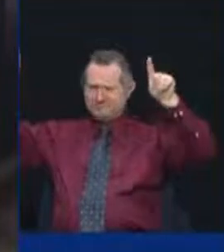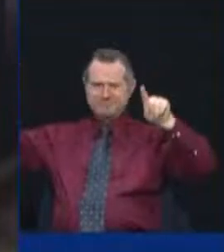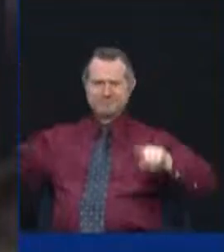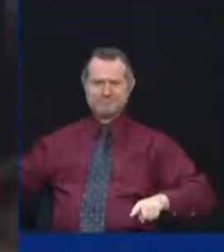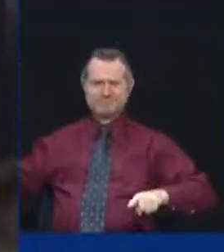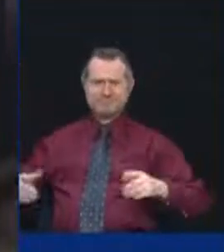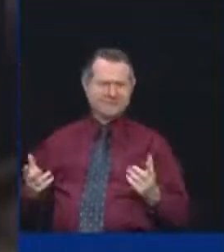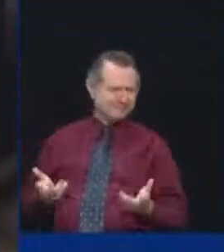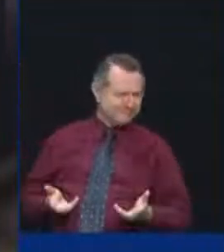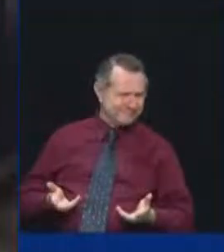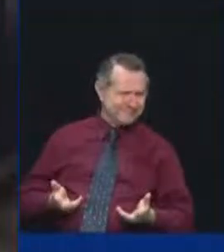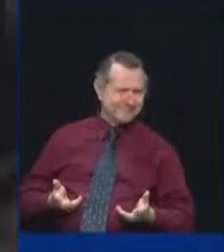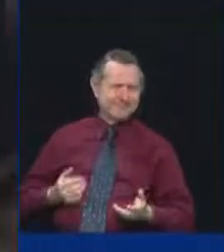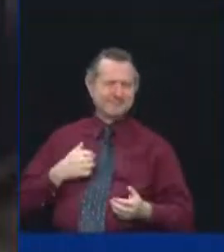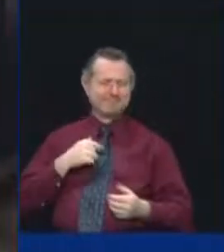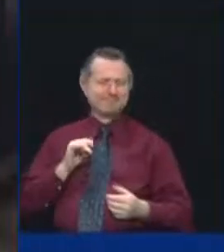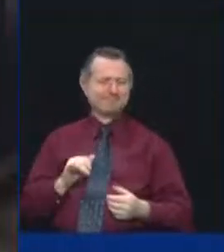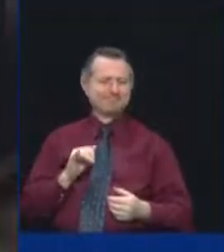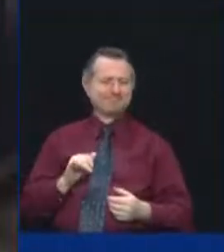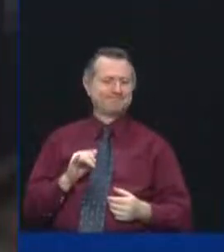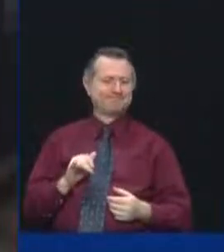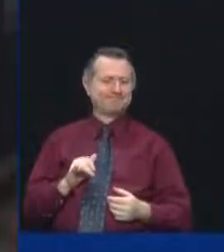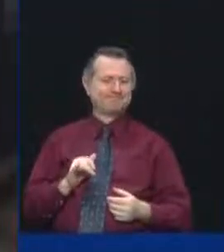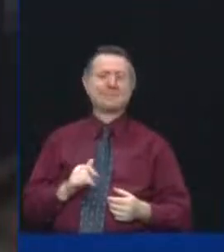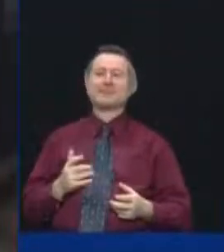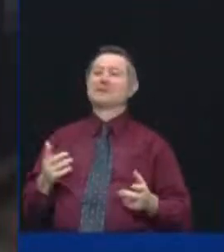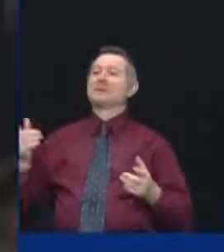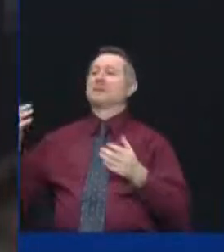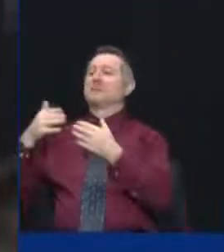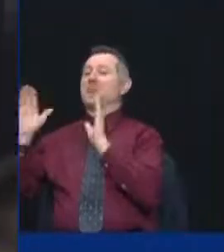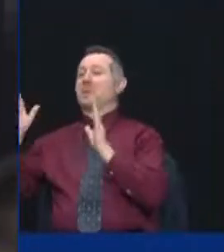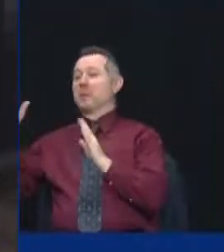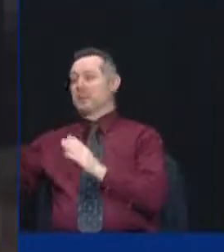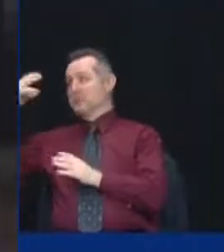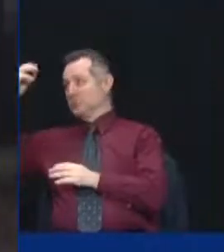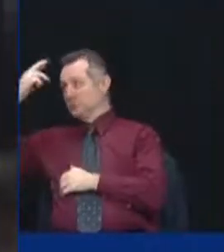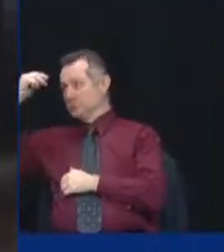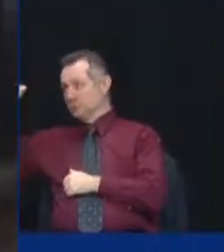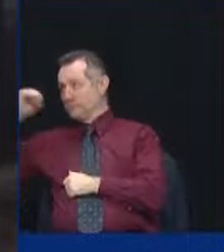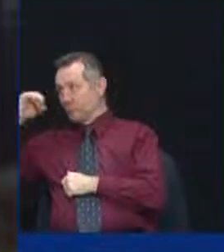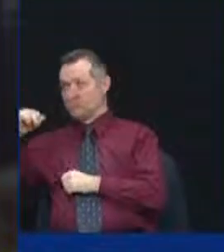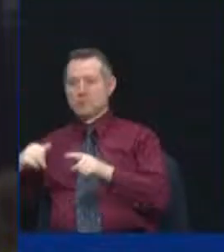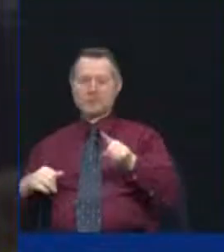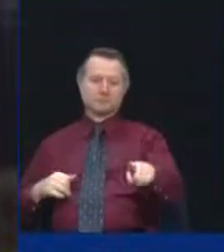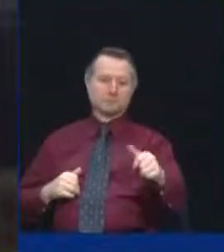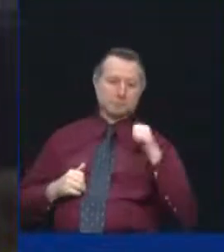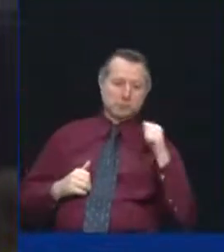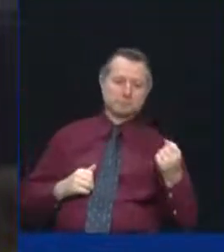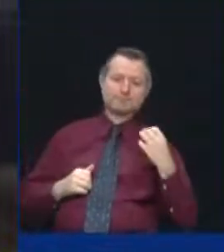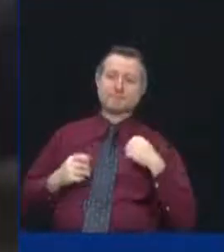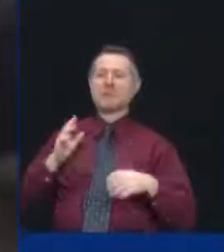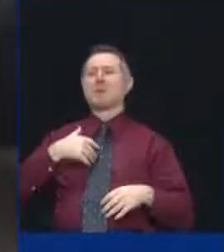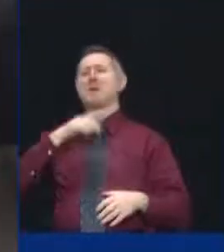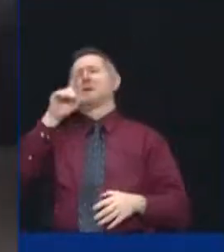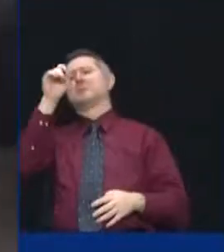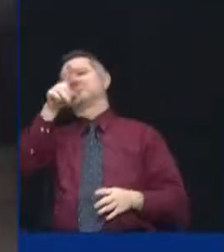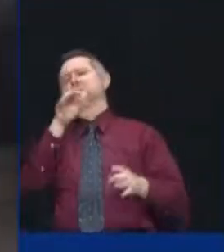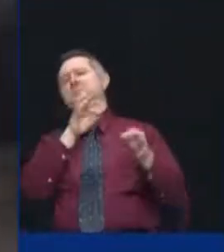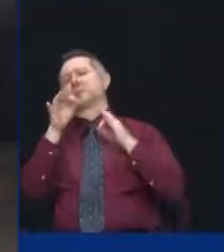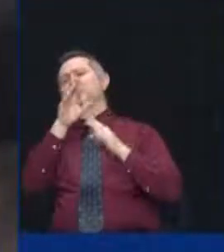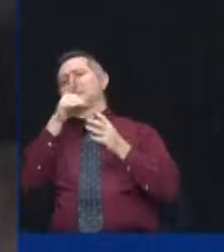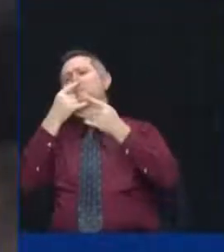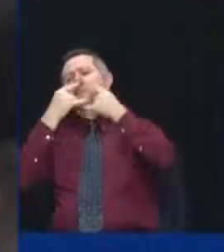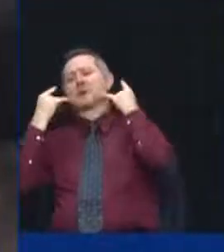made to us by them as we see in the public domain. Can you clarify what the mask rules will be come May